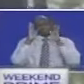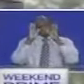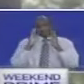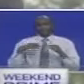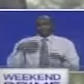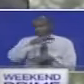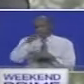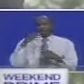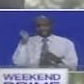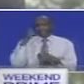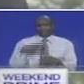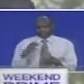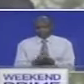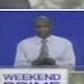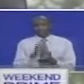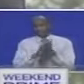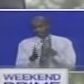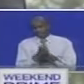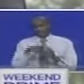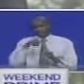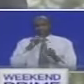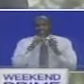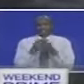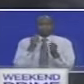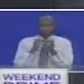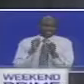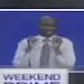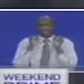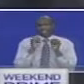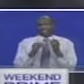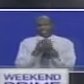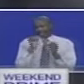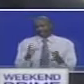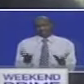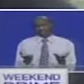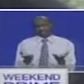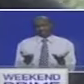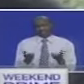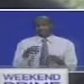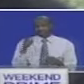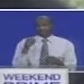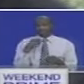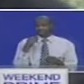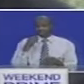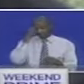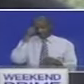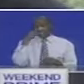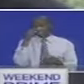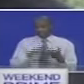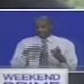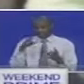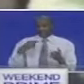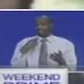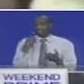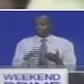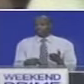kila Mkenya bila ya kujali ni wachama gani. Wetangula said he will not be cowed by the incident, which he